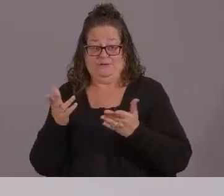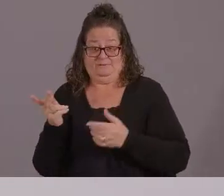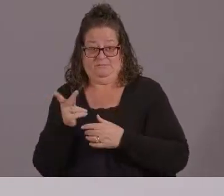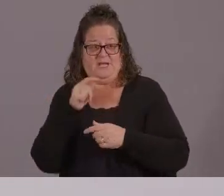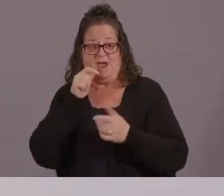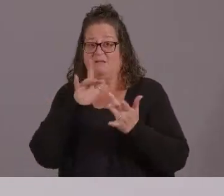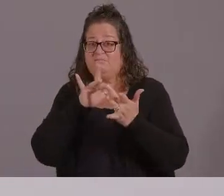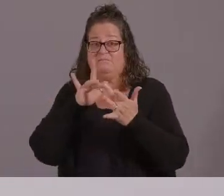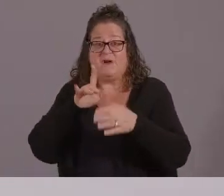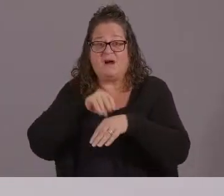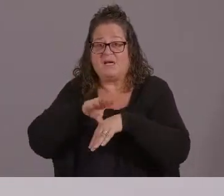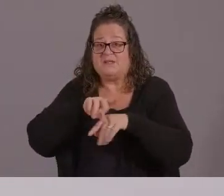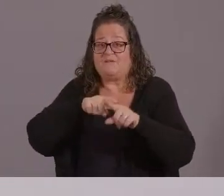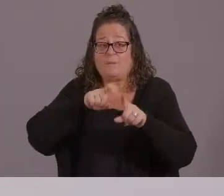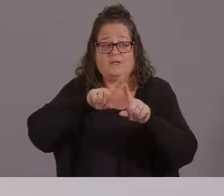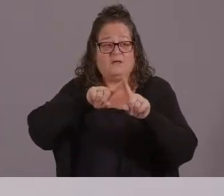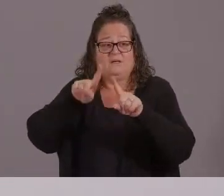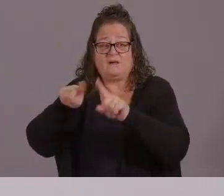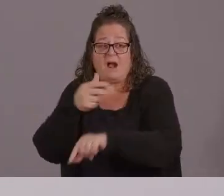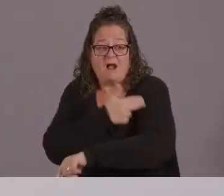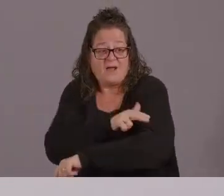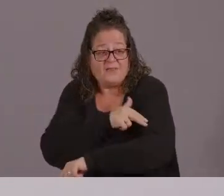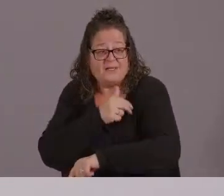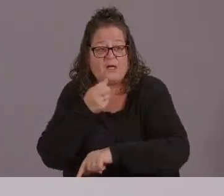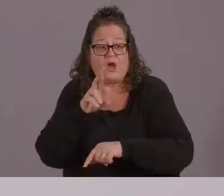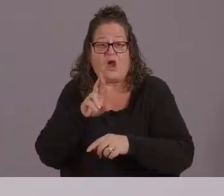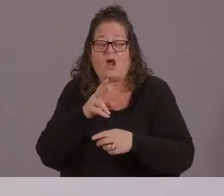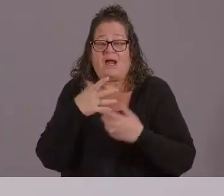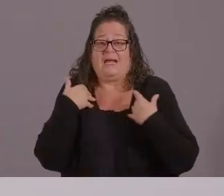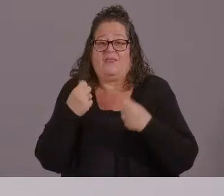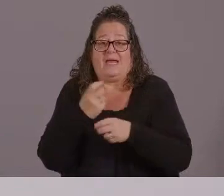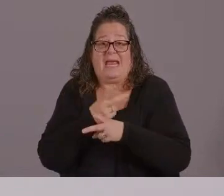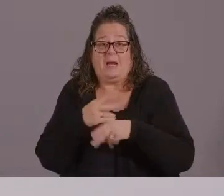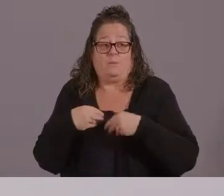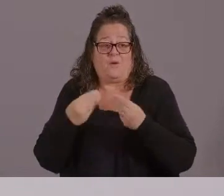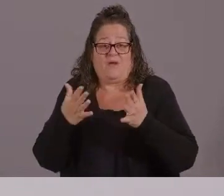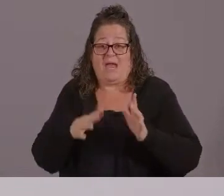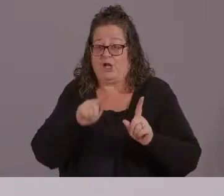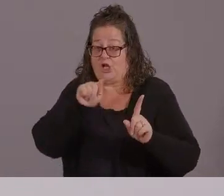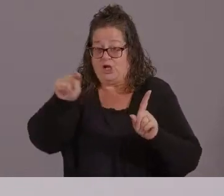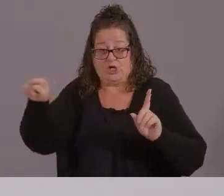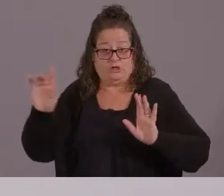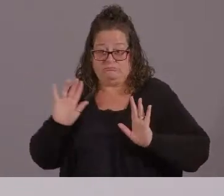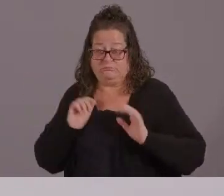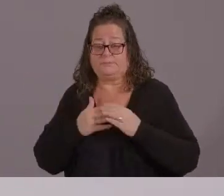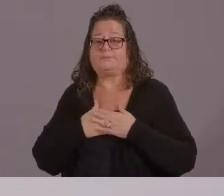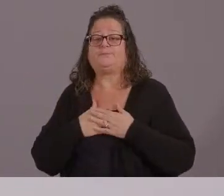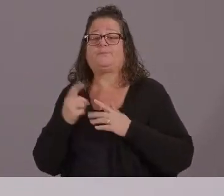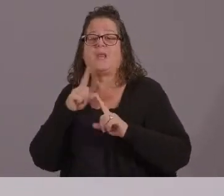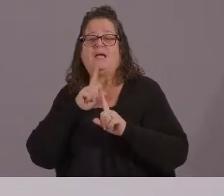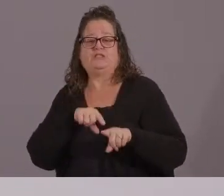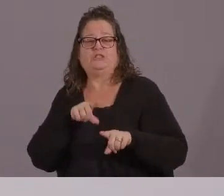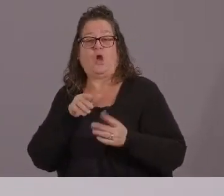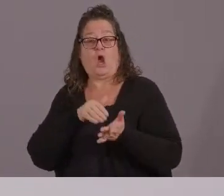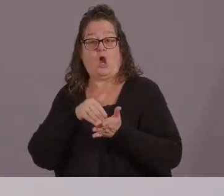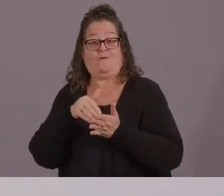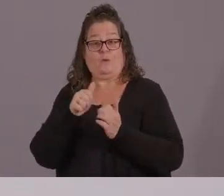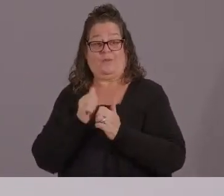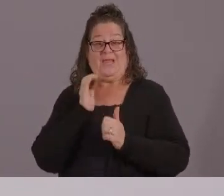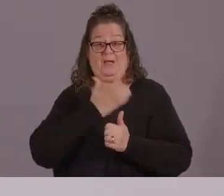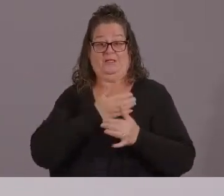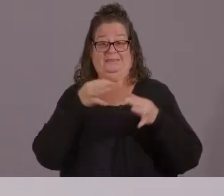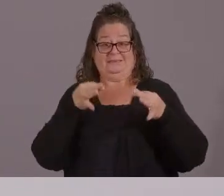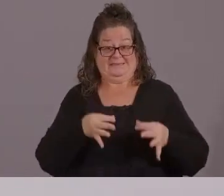decision. So as we make public health recommendations, a lot of times will work, but we did not consult with them on this specific recommendation.